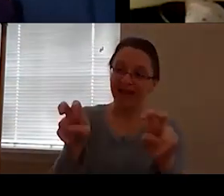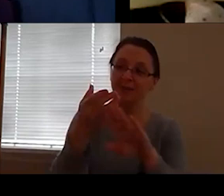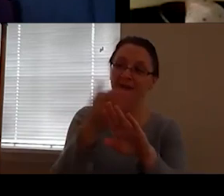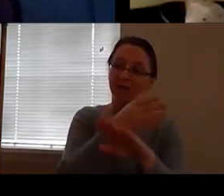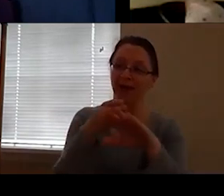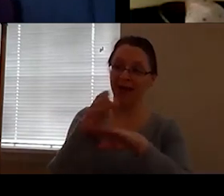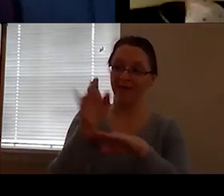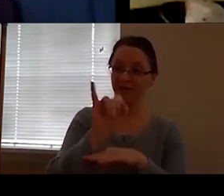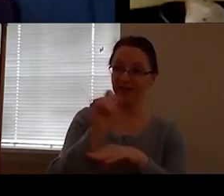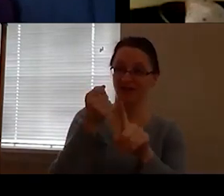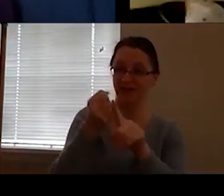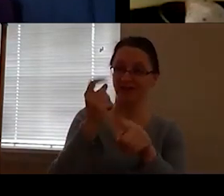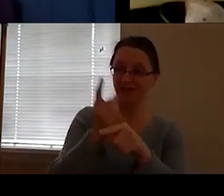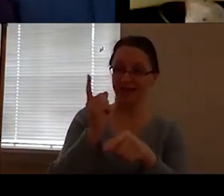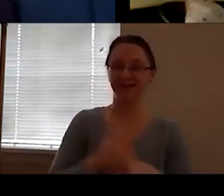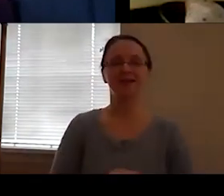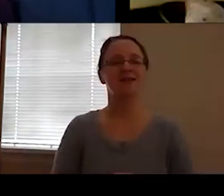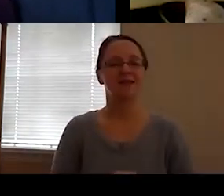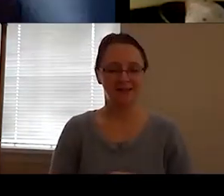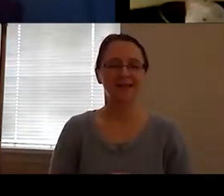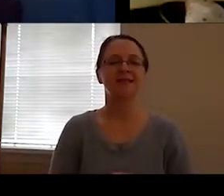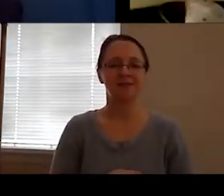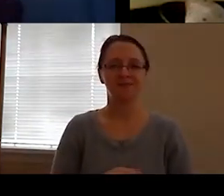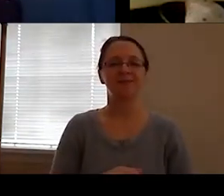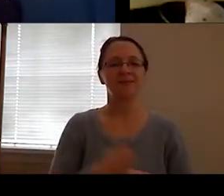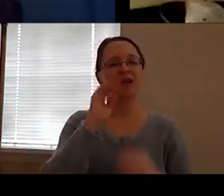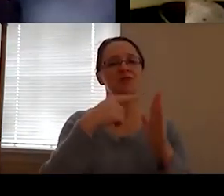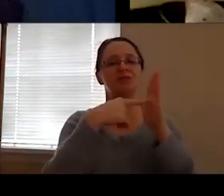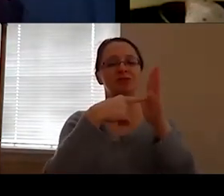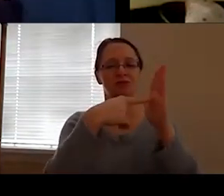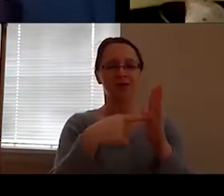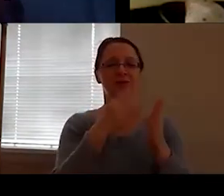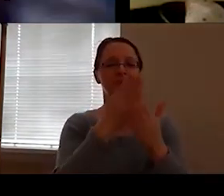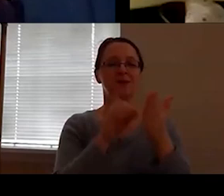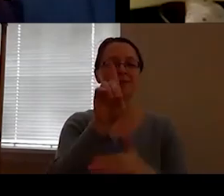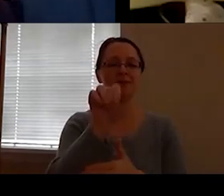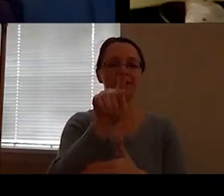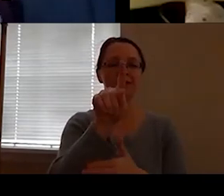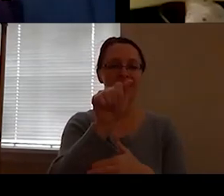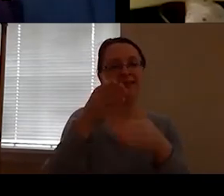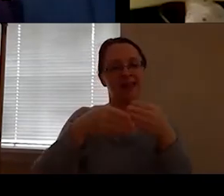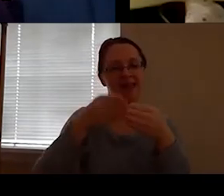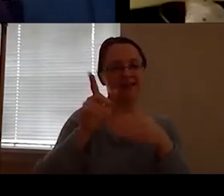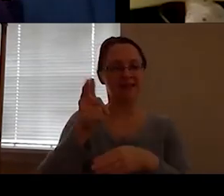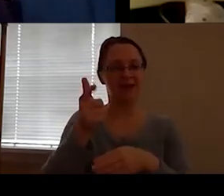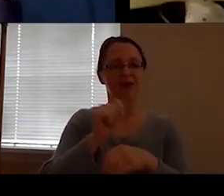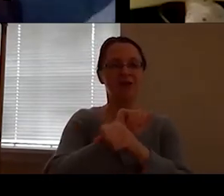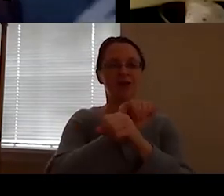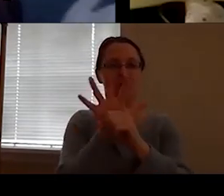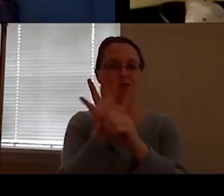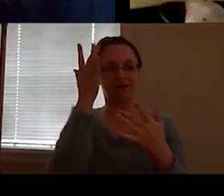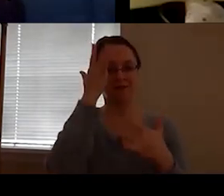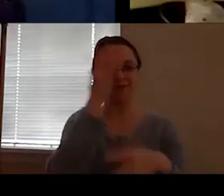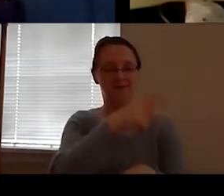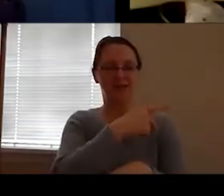infection? So I'm going to show you some data at the end about that COVID patient. Unfortunately, we